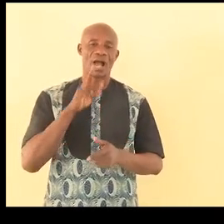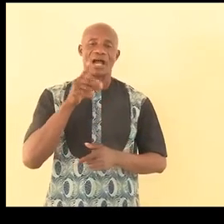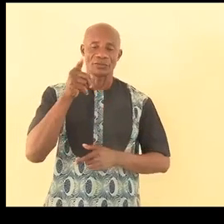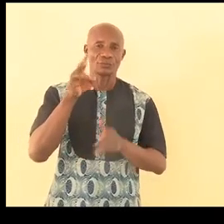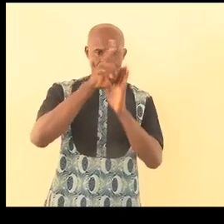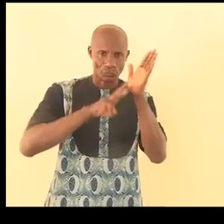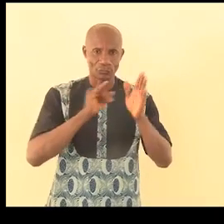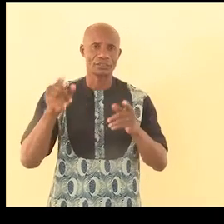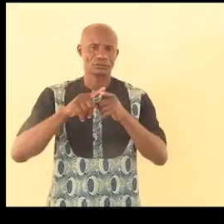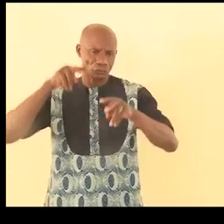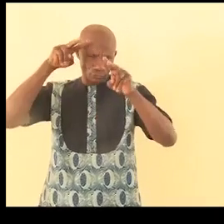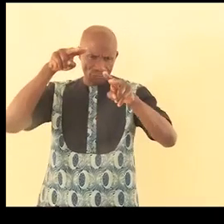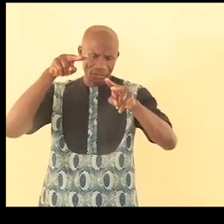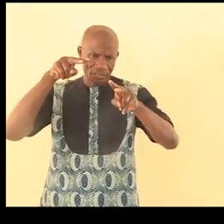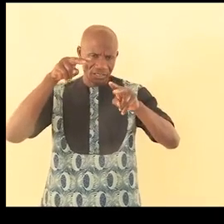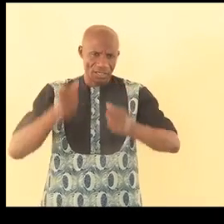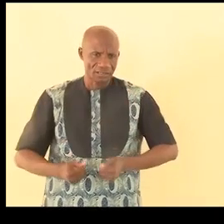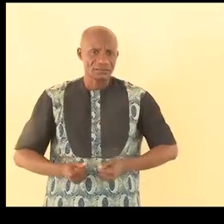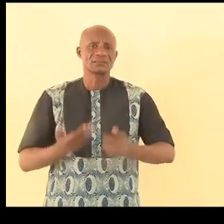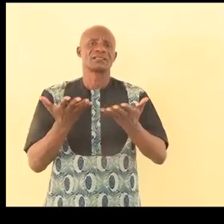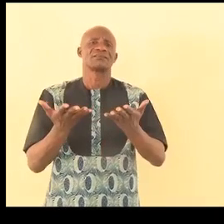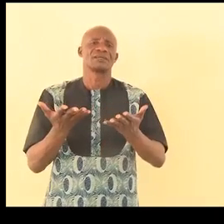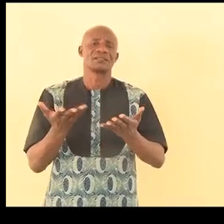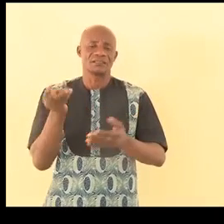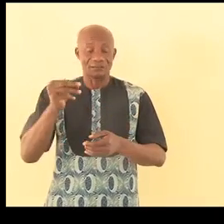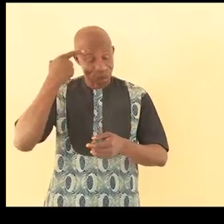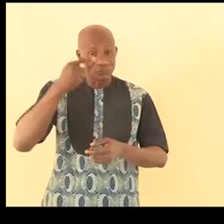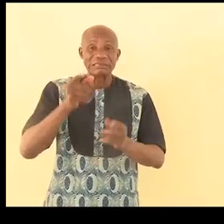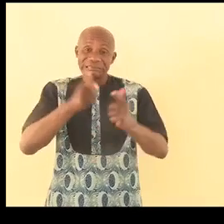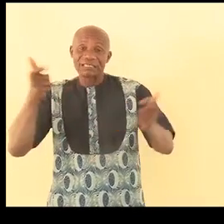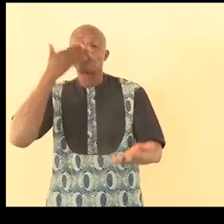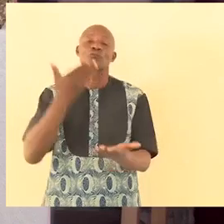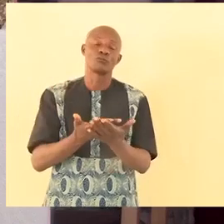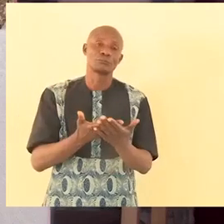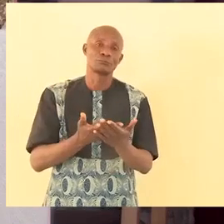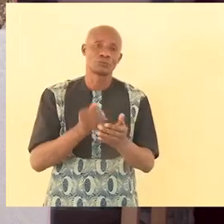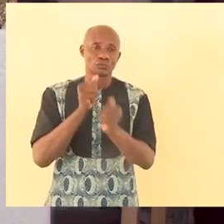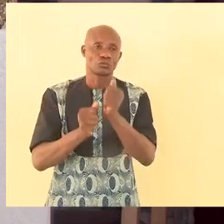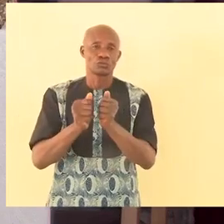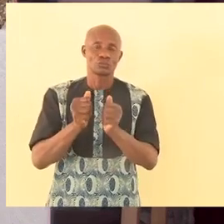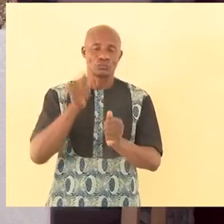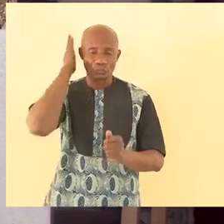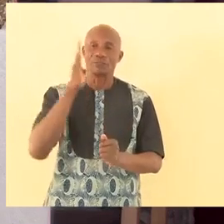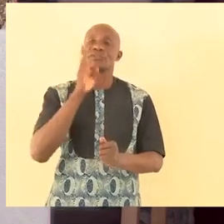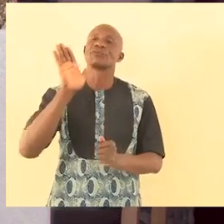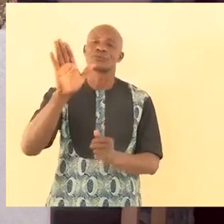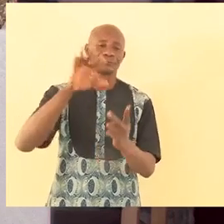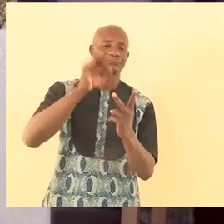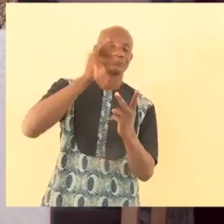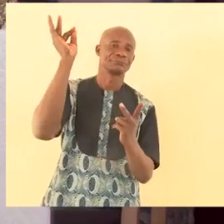Or are you willing to look ahead and sacrifice them for the greater good? Which would be your